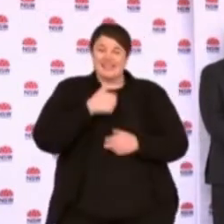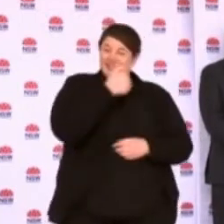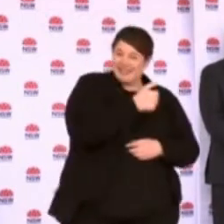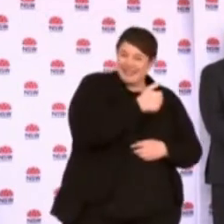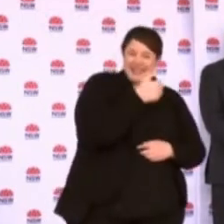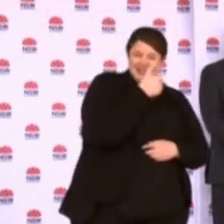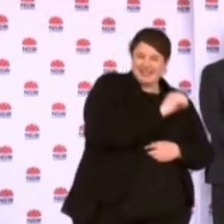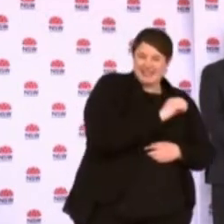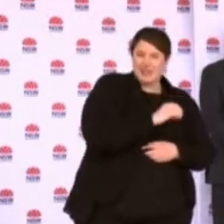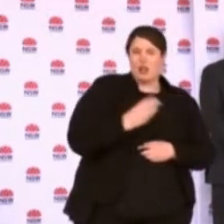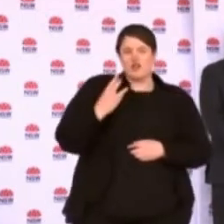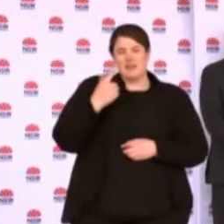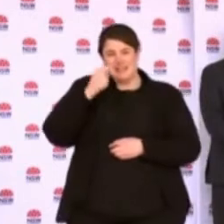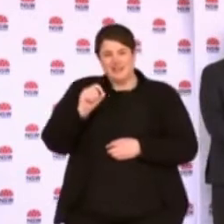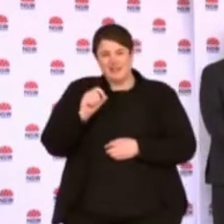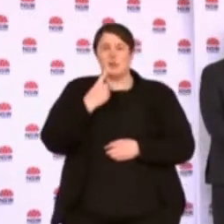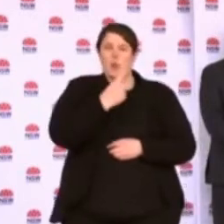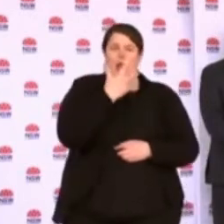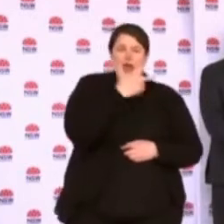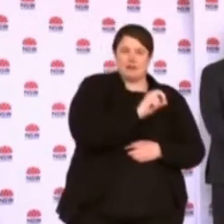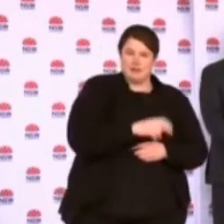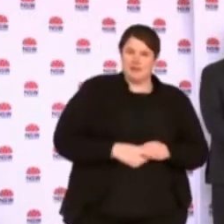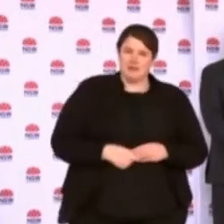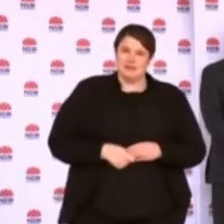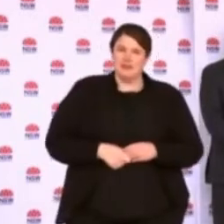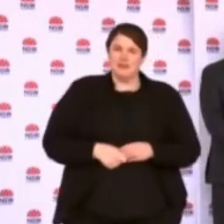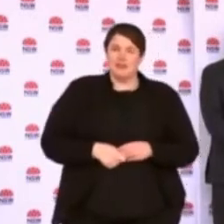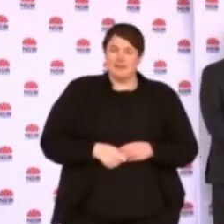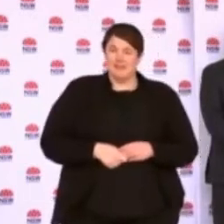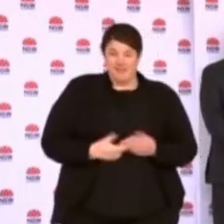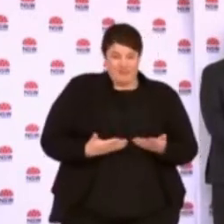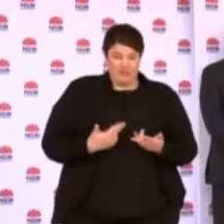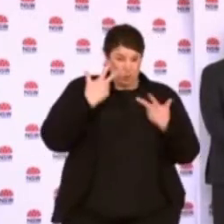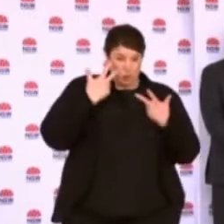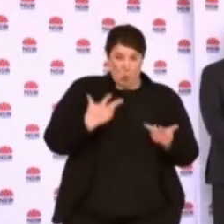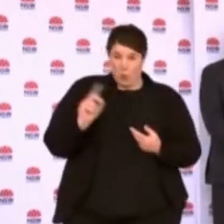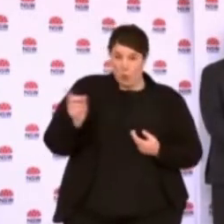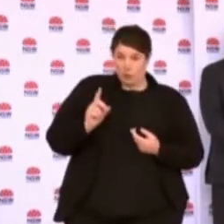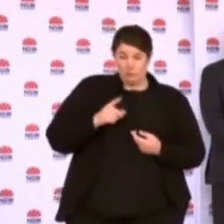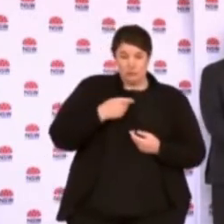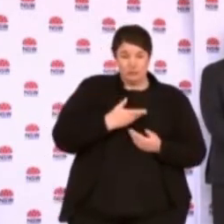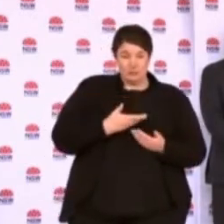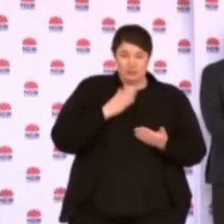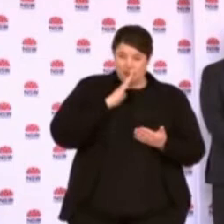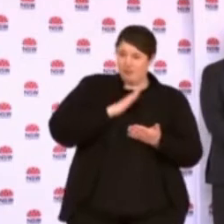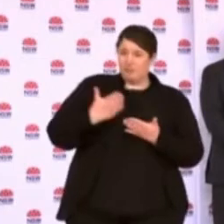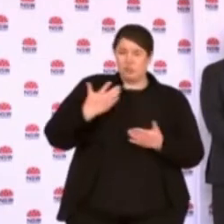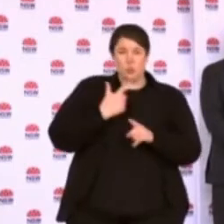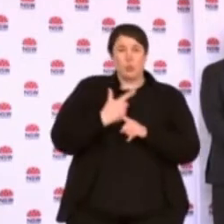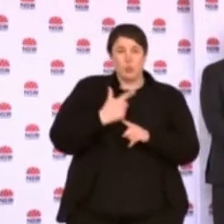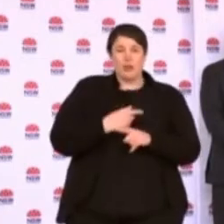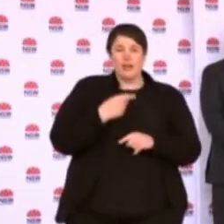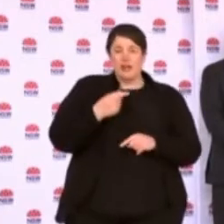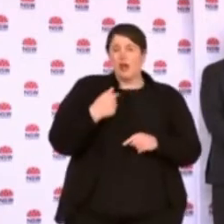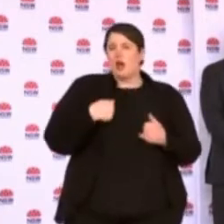their 60s, 3 in their 70s and 1 in their 80s. Again, dispelling the notion that you are not going to